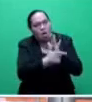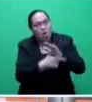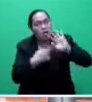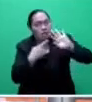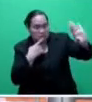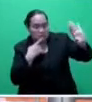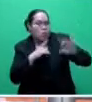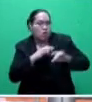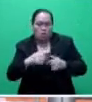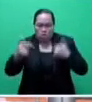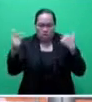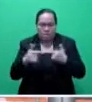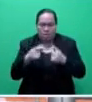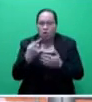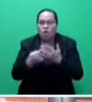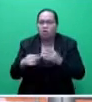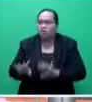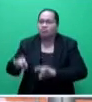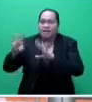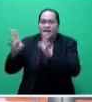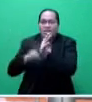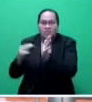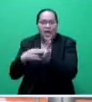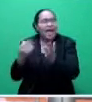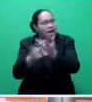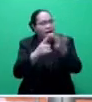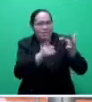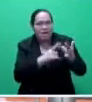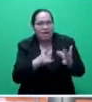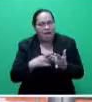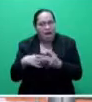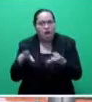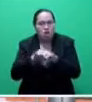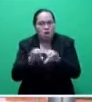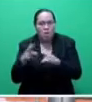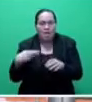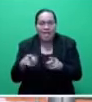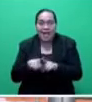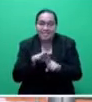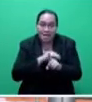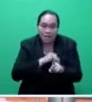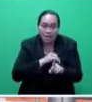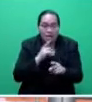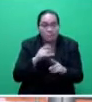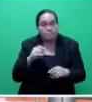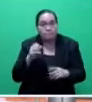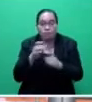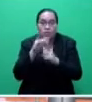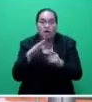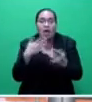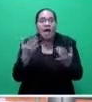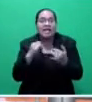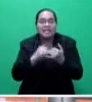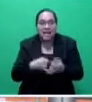not be only limiting ourselves to Australia, New Zealand, and UK, but there are other common law jurisdictions too. For example, the prominent ones that come to mind are